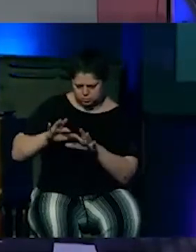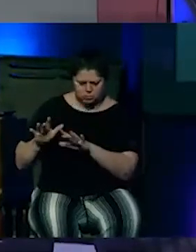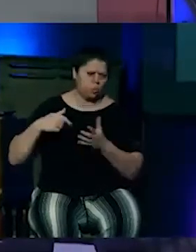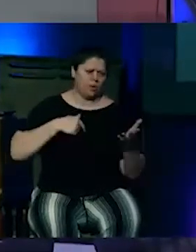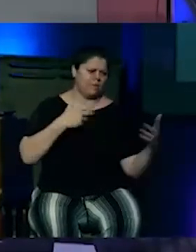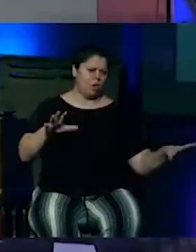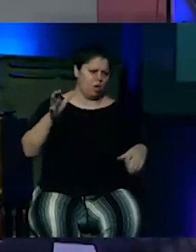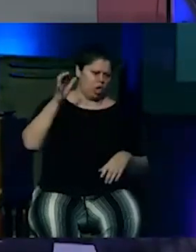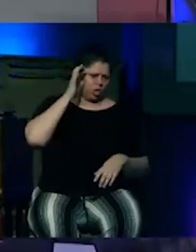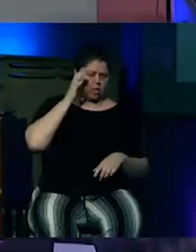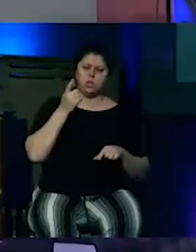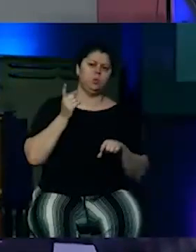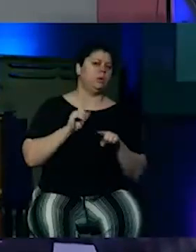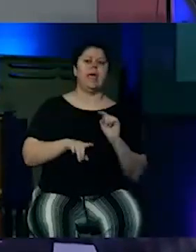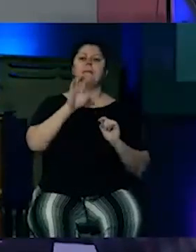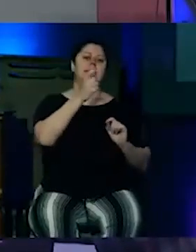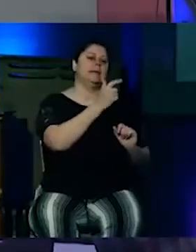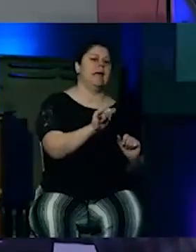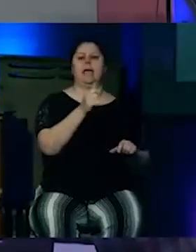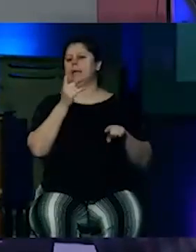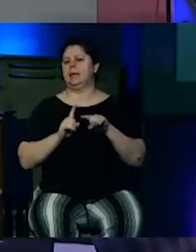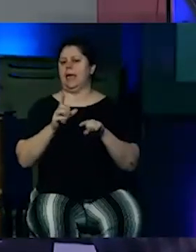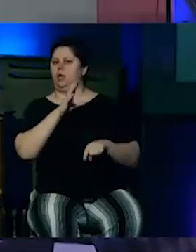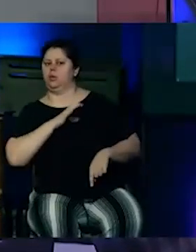heard it. You can't be gay and be Christian.